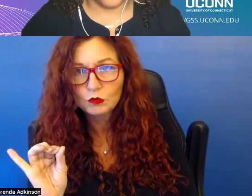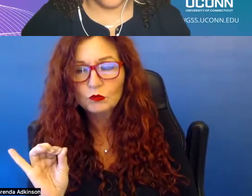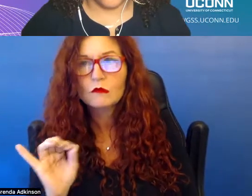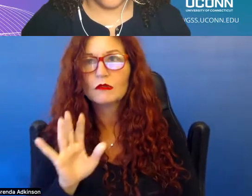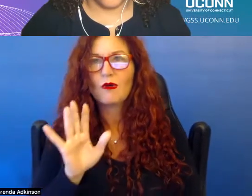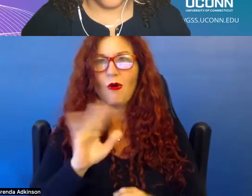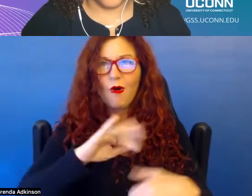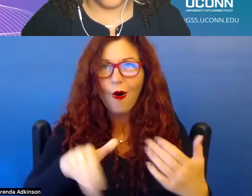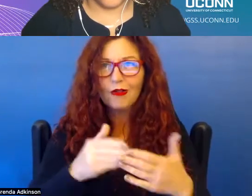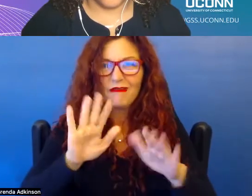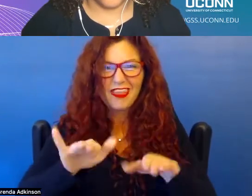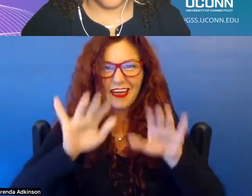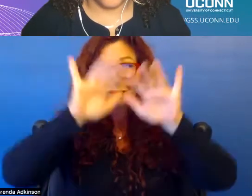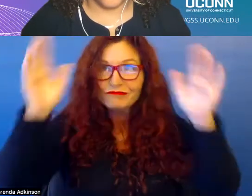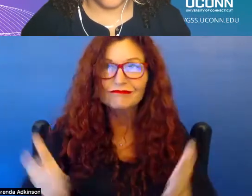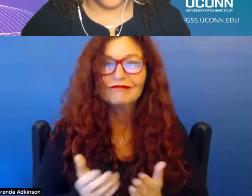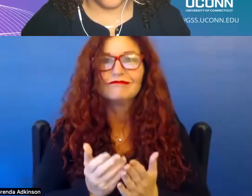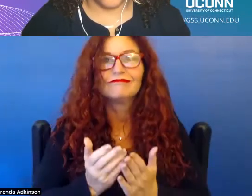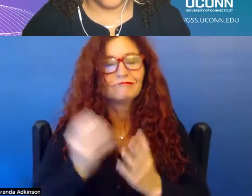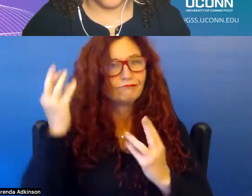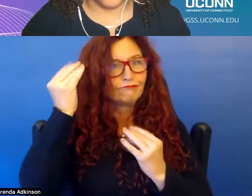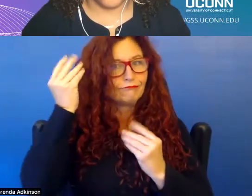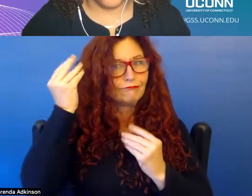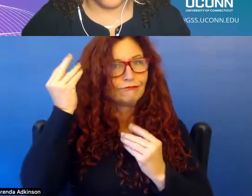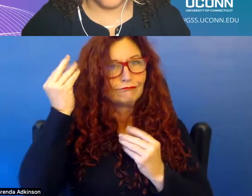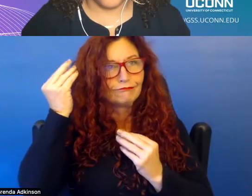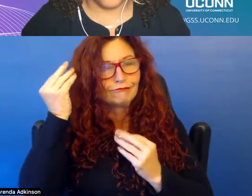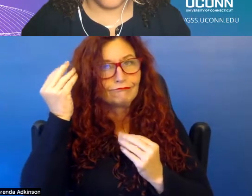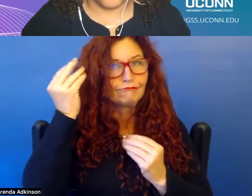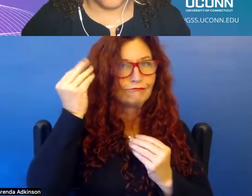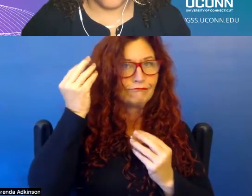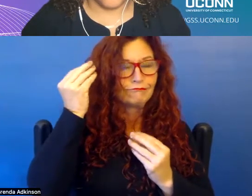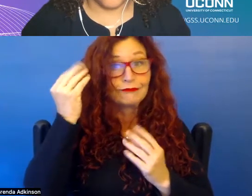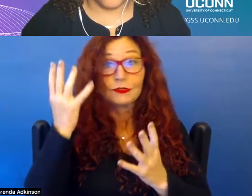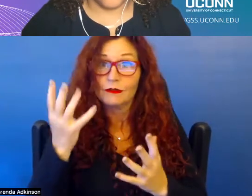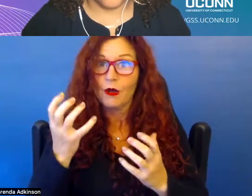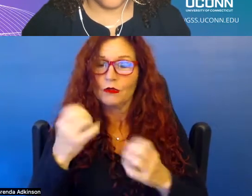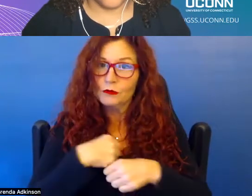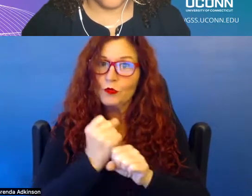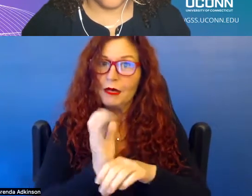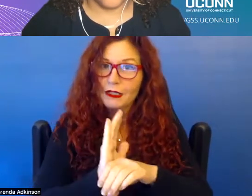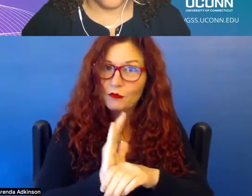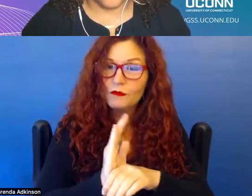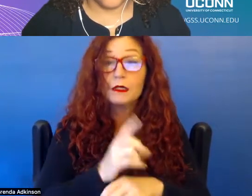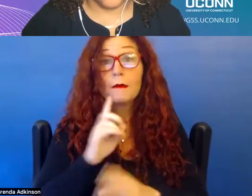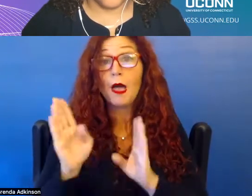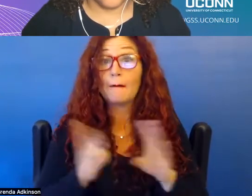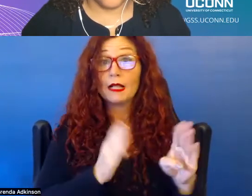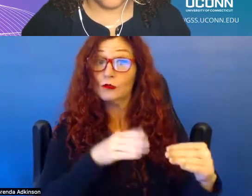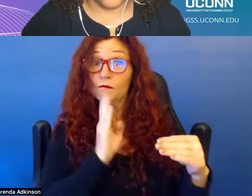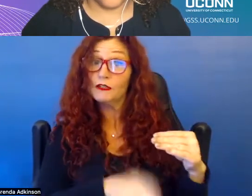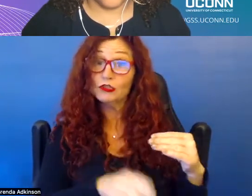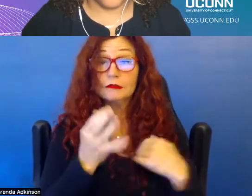mind's eye, when I started working on No, I was supposed to be done in 96, and I was going to move to LA and be a filmmaker